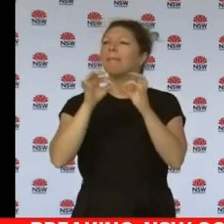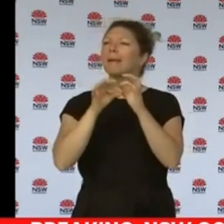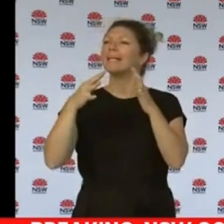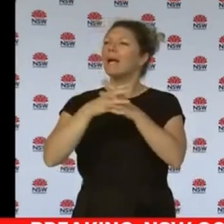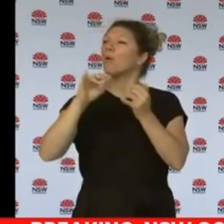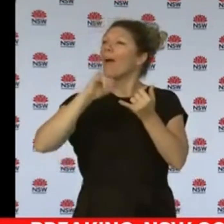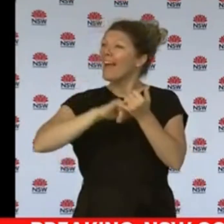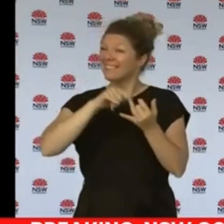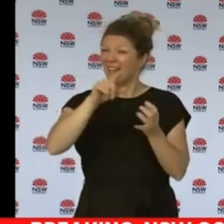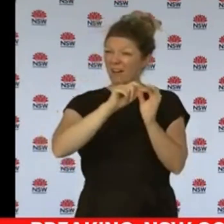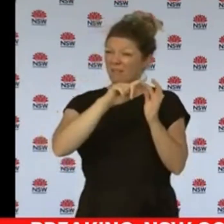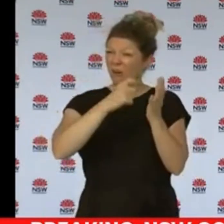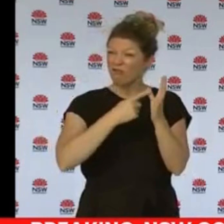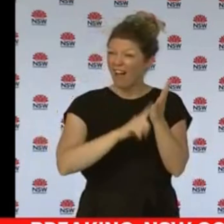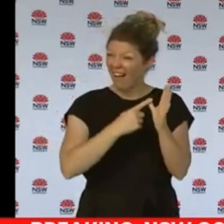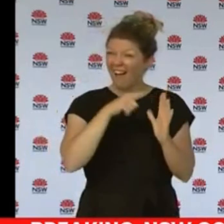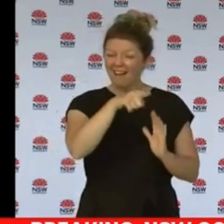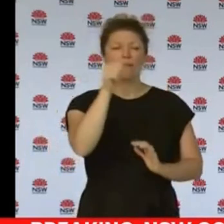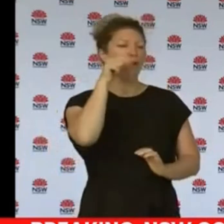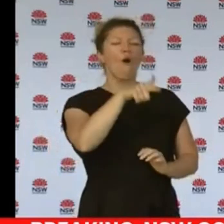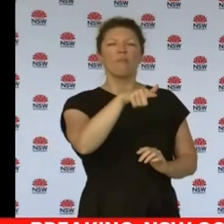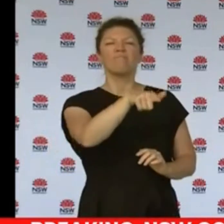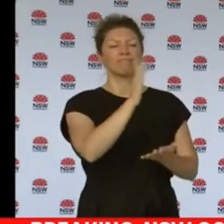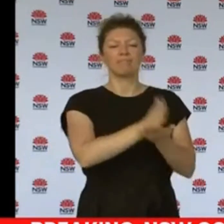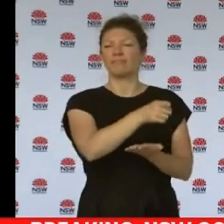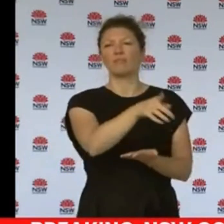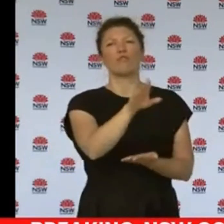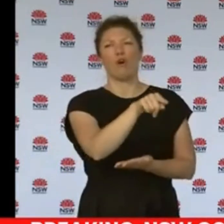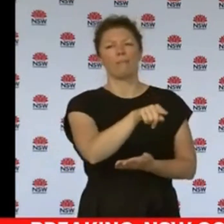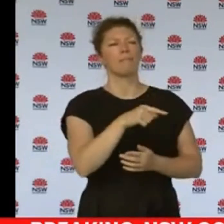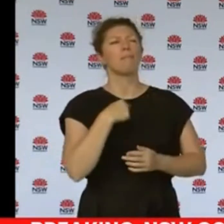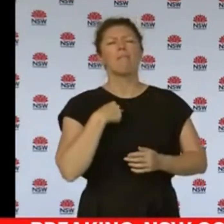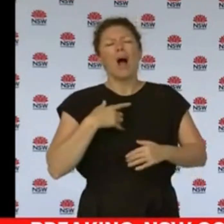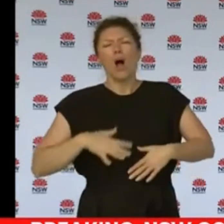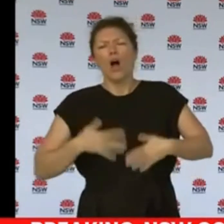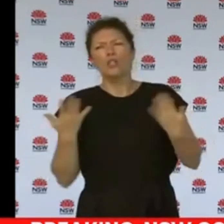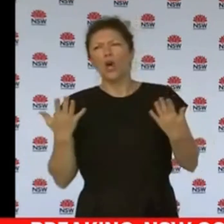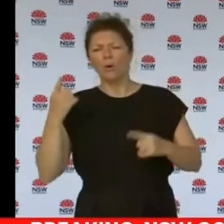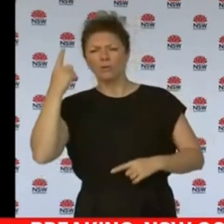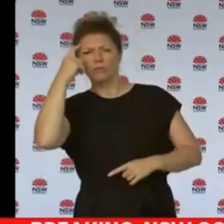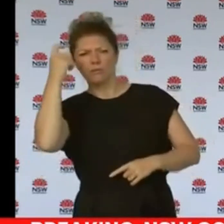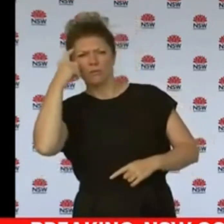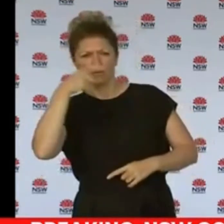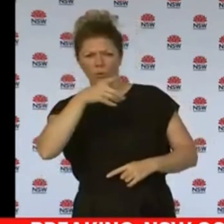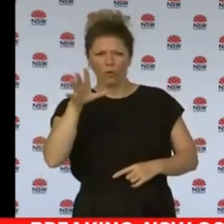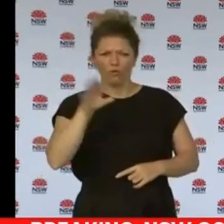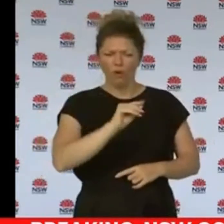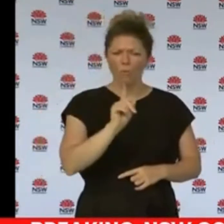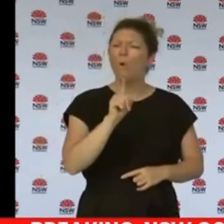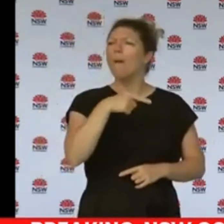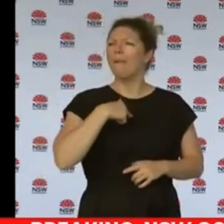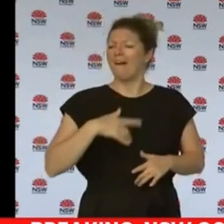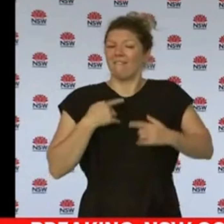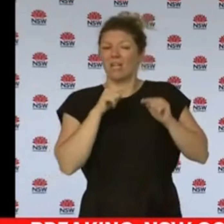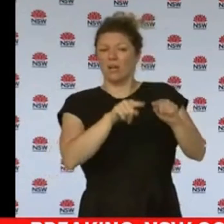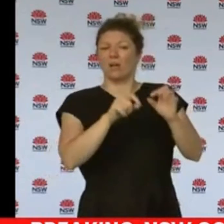BWS exposure through a number of cycles. But as you know, I never speculate on the strain.